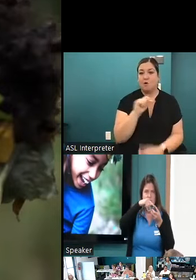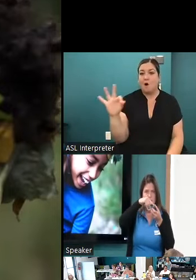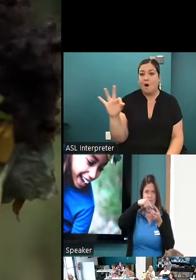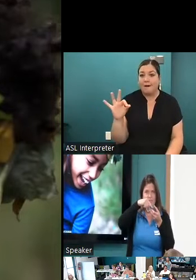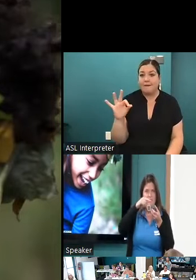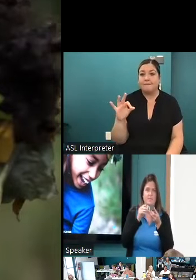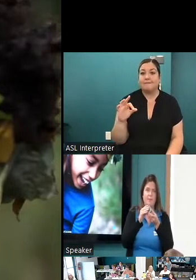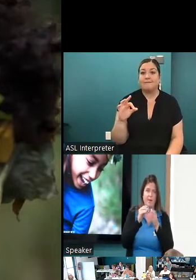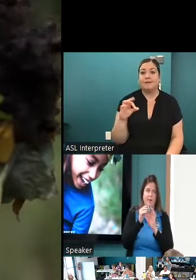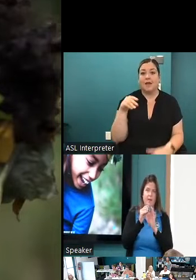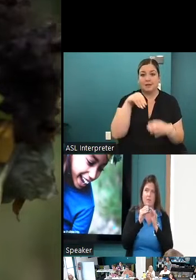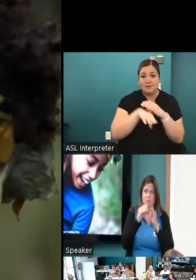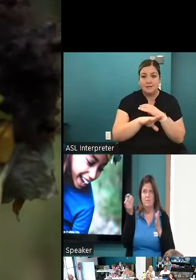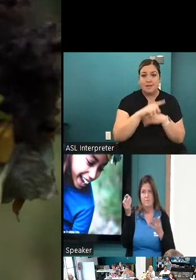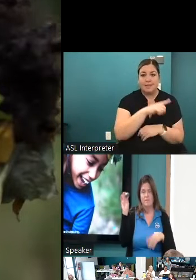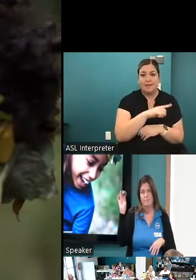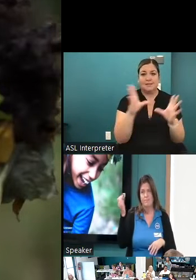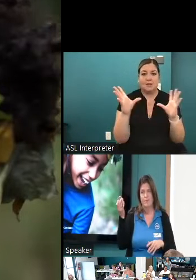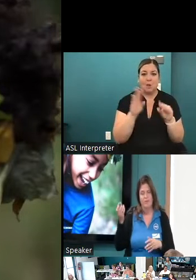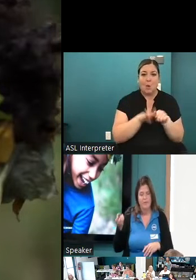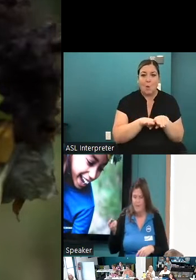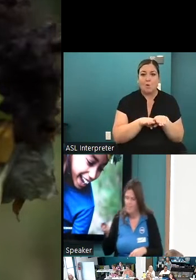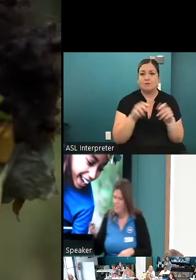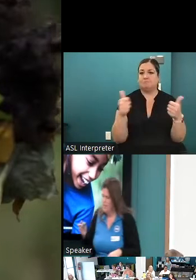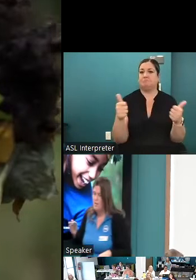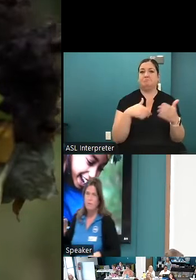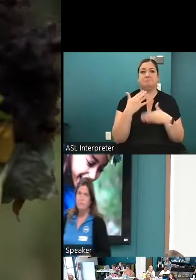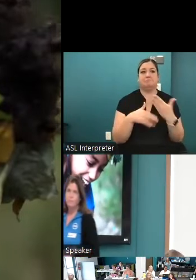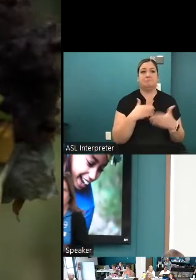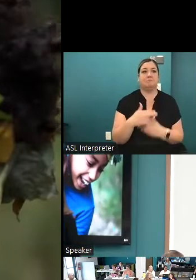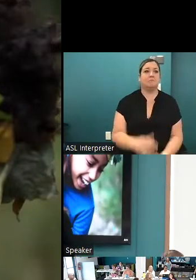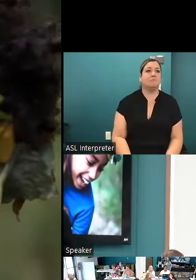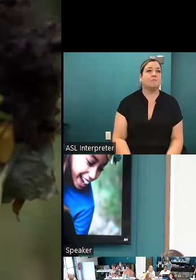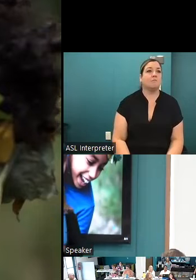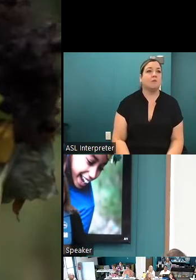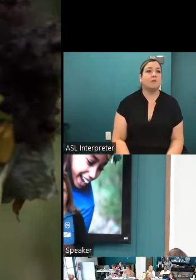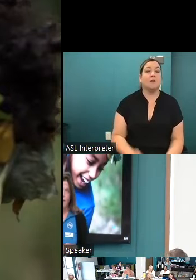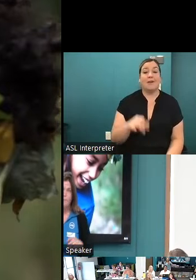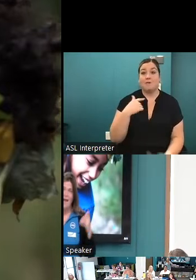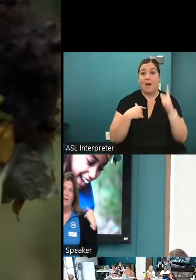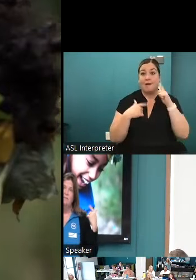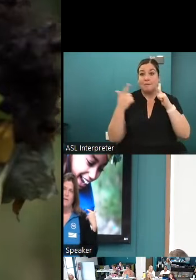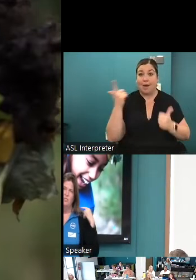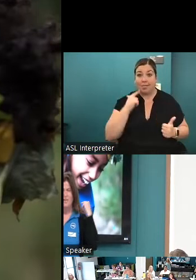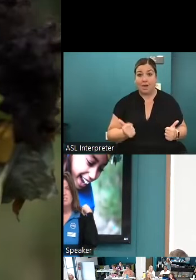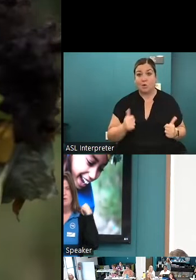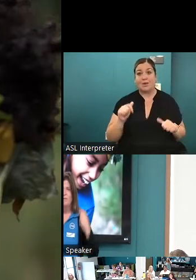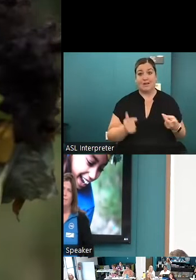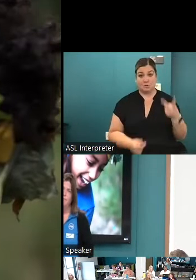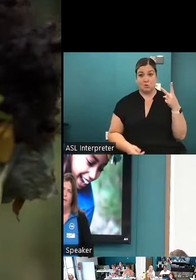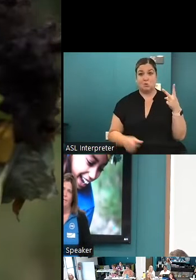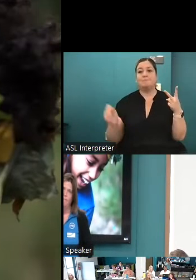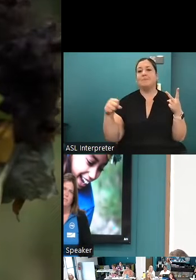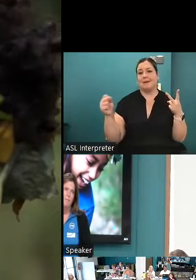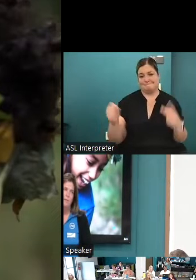processor, it slides into this battery, closes, and they're good. But So bilateral, you need two then. Yep, she has two of